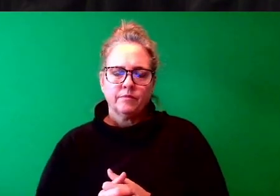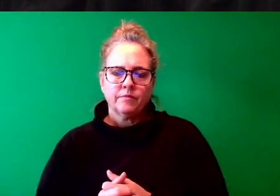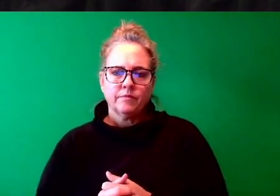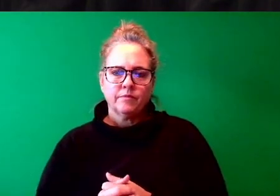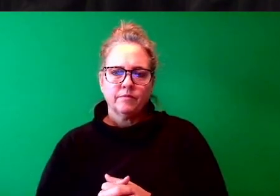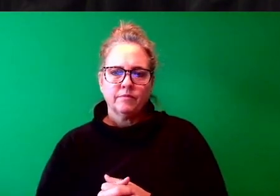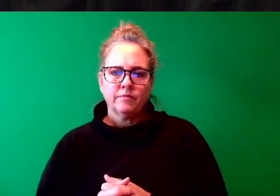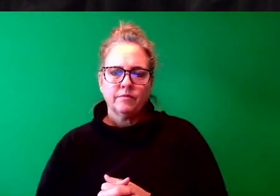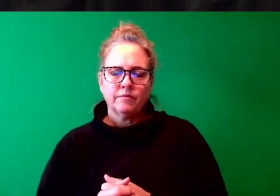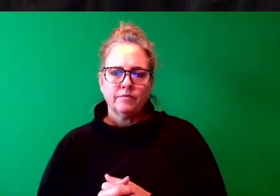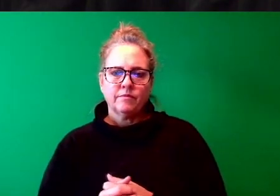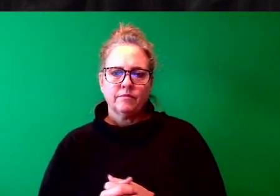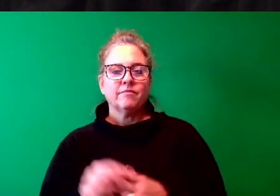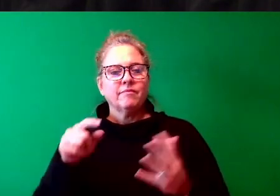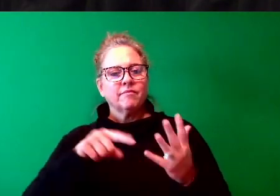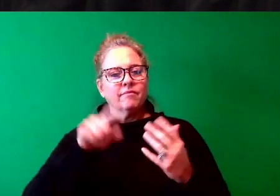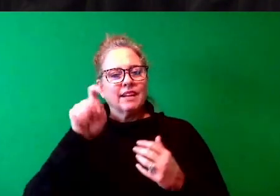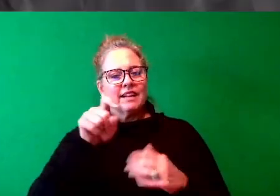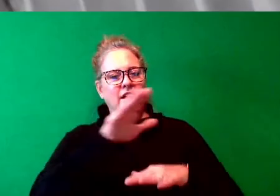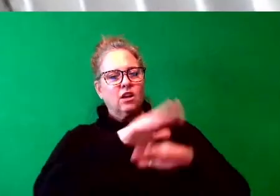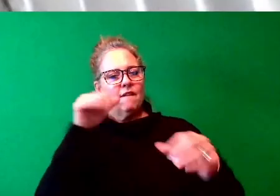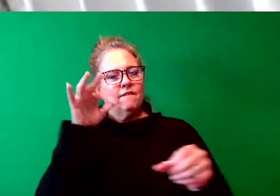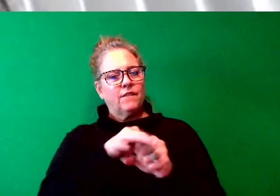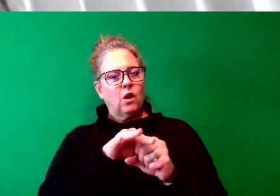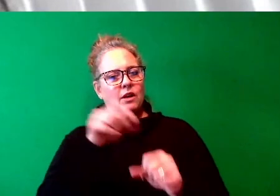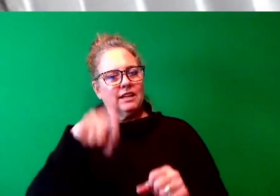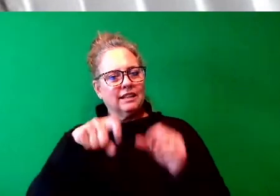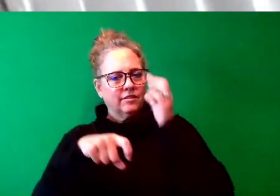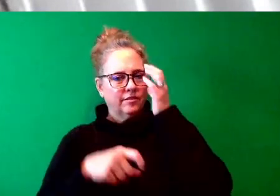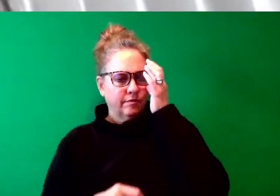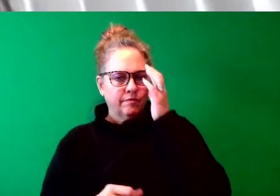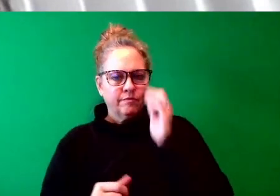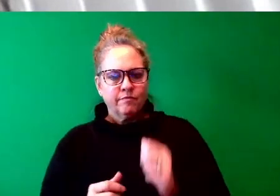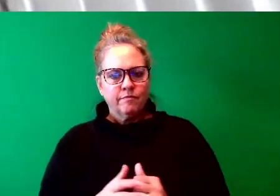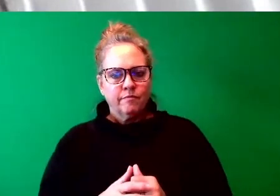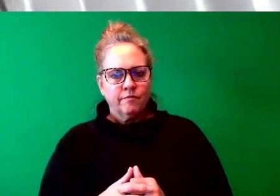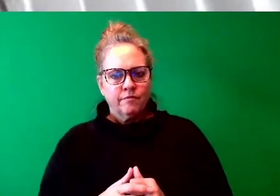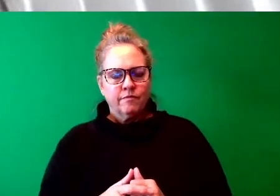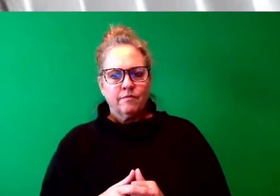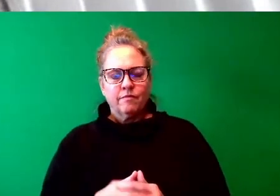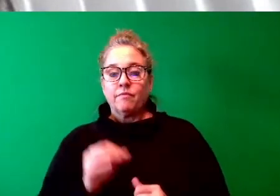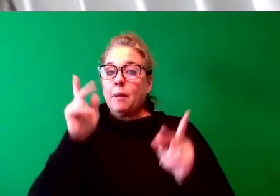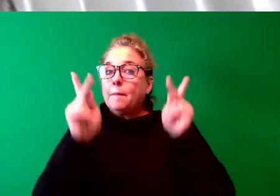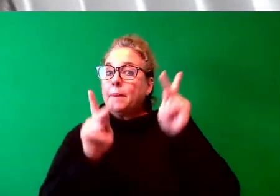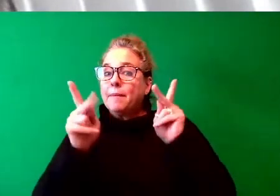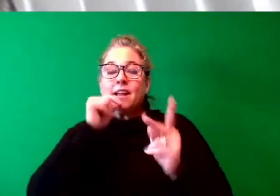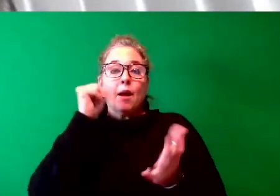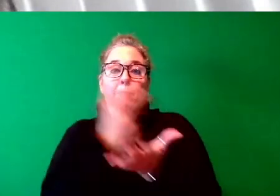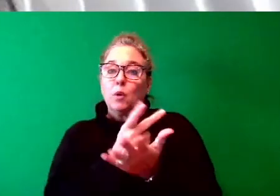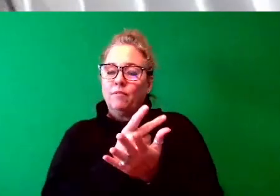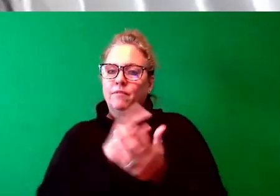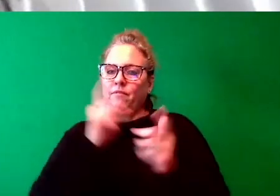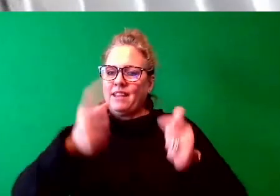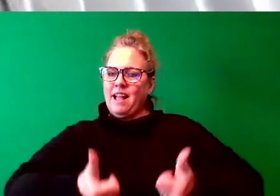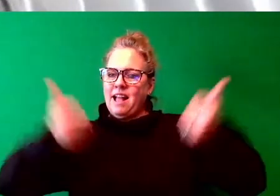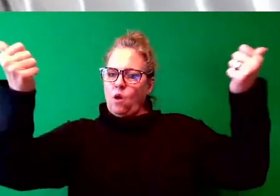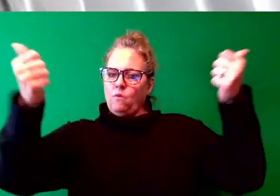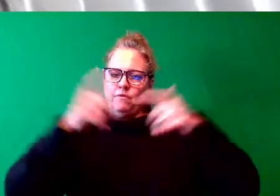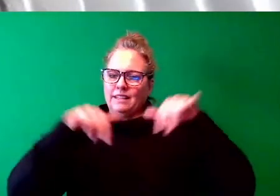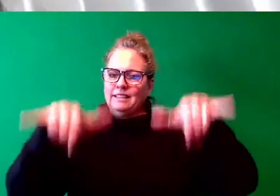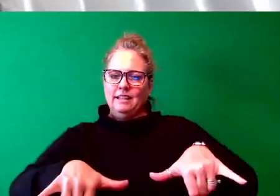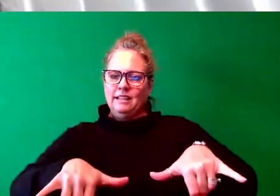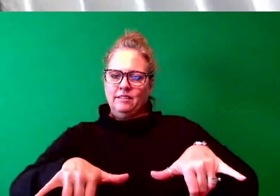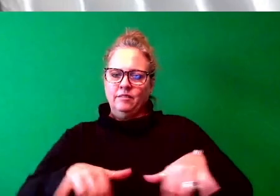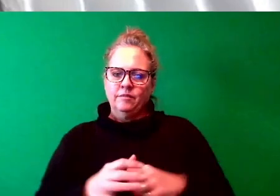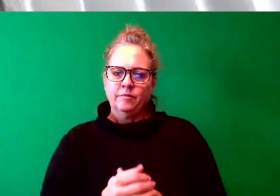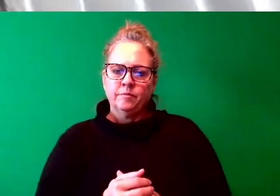anyone who's not authorized to be present, and then it would give you guys a chance to take your break, and then we would log into